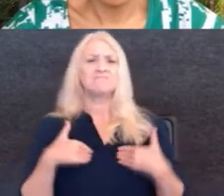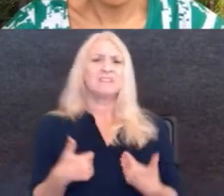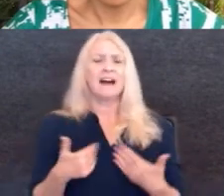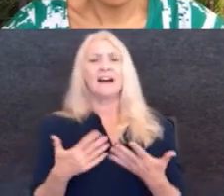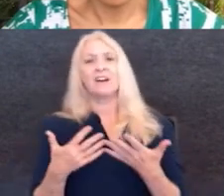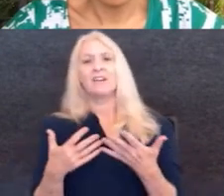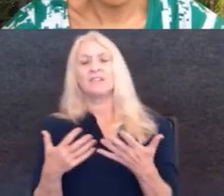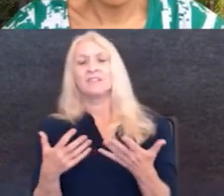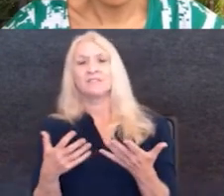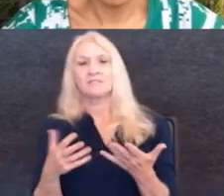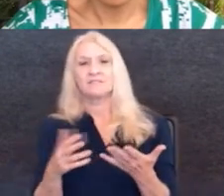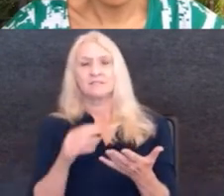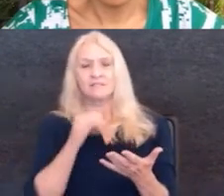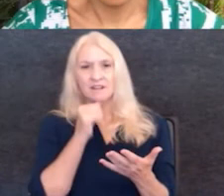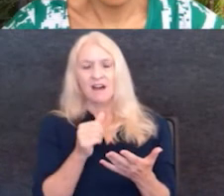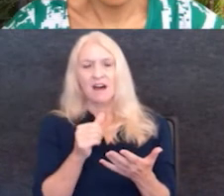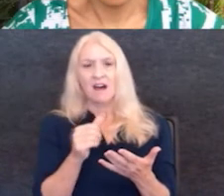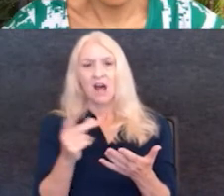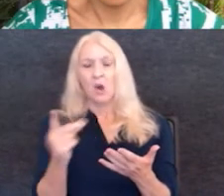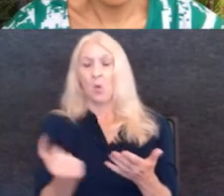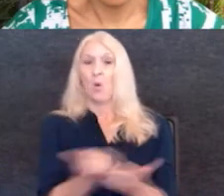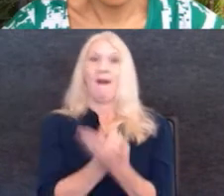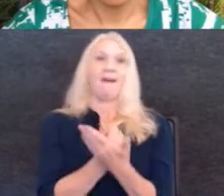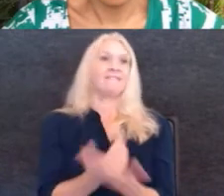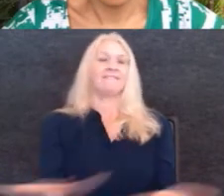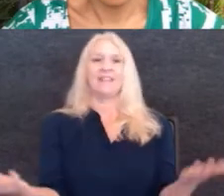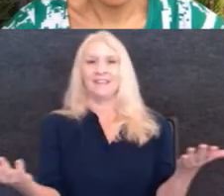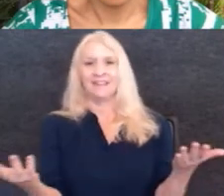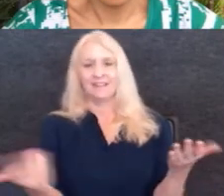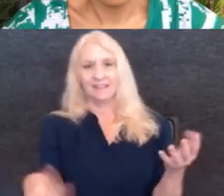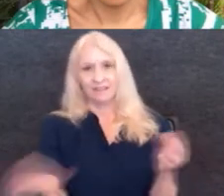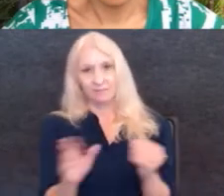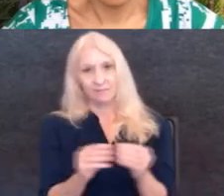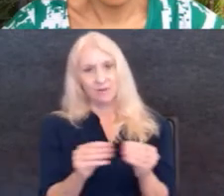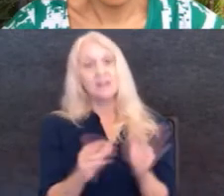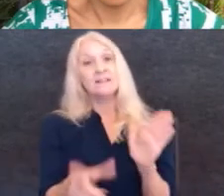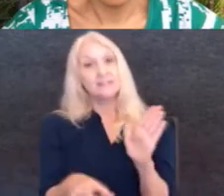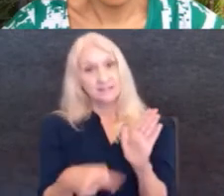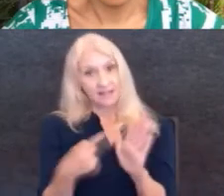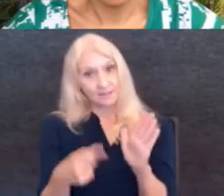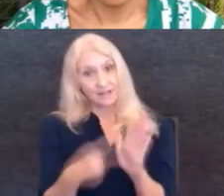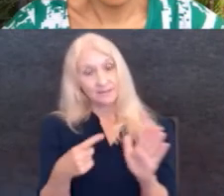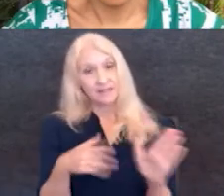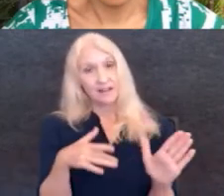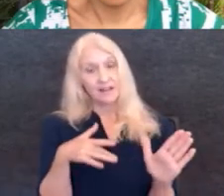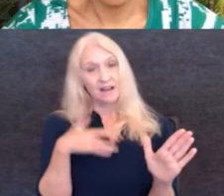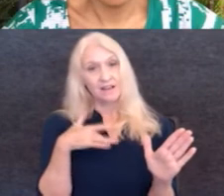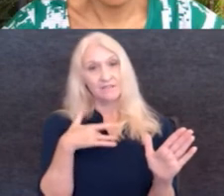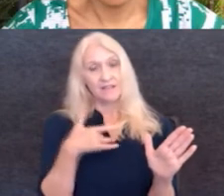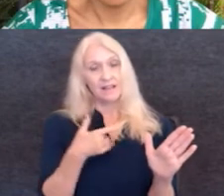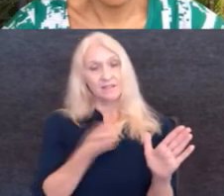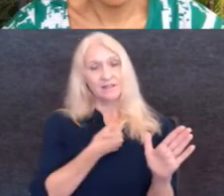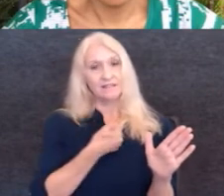one that did everything with my own. Like there was even some times that I feel myself, my brain